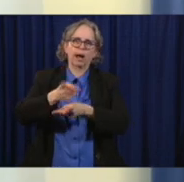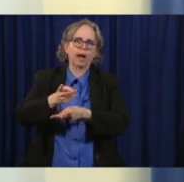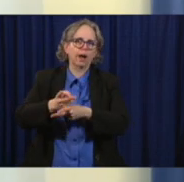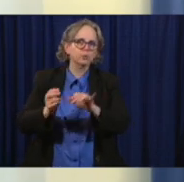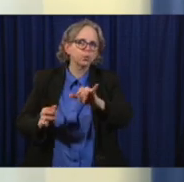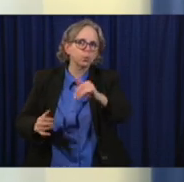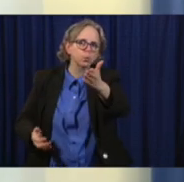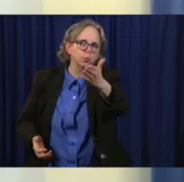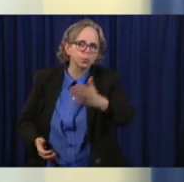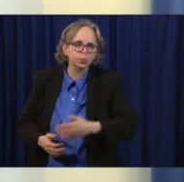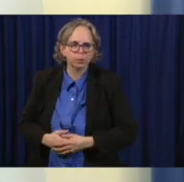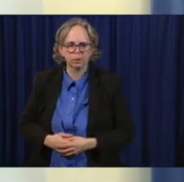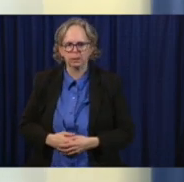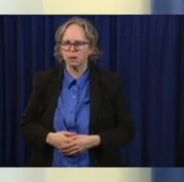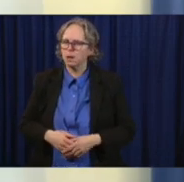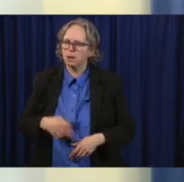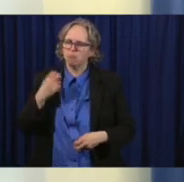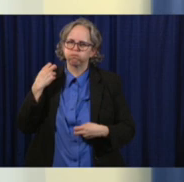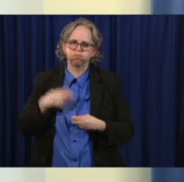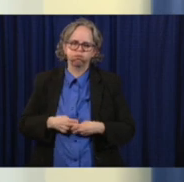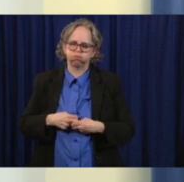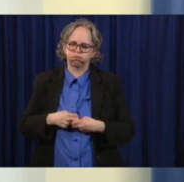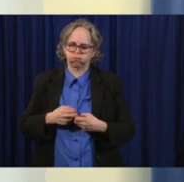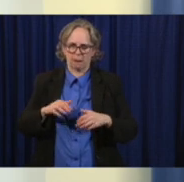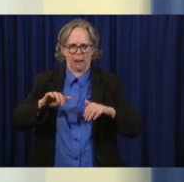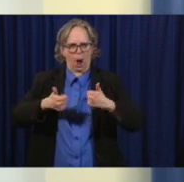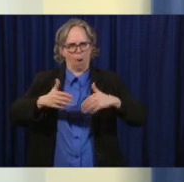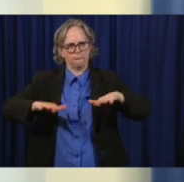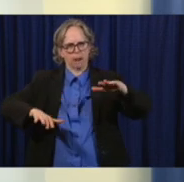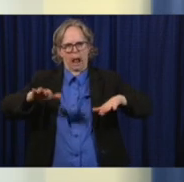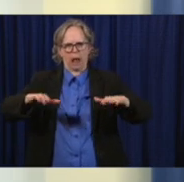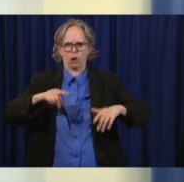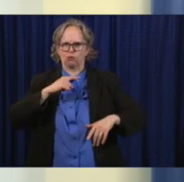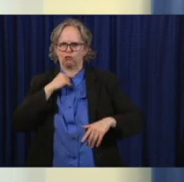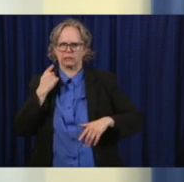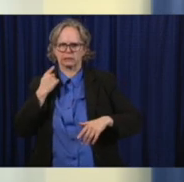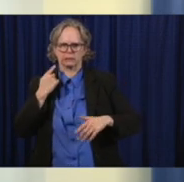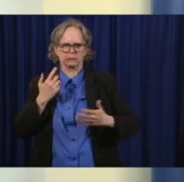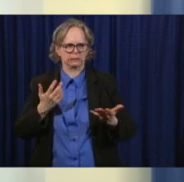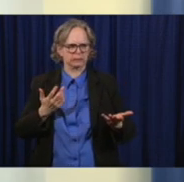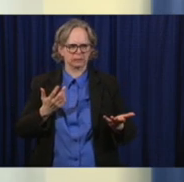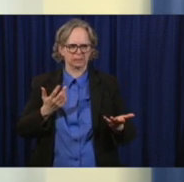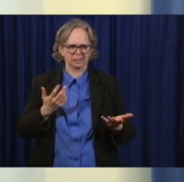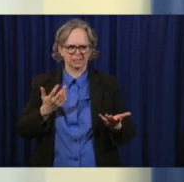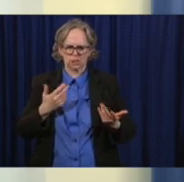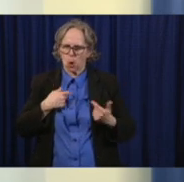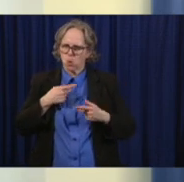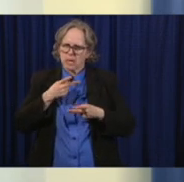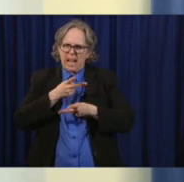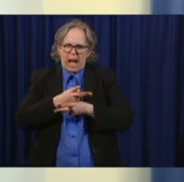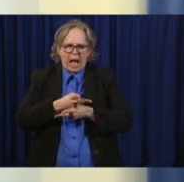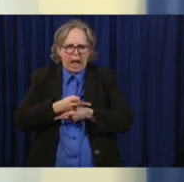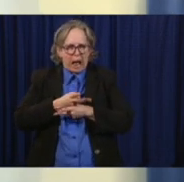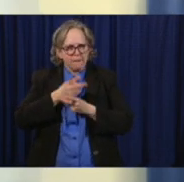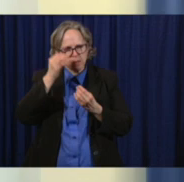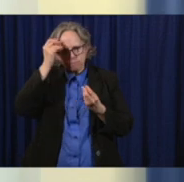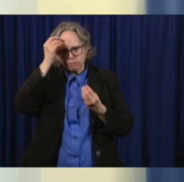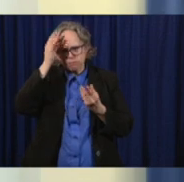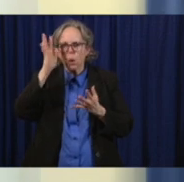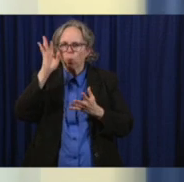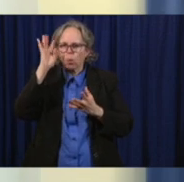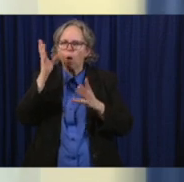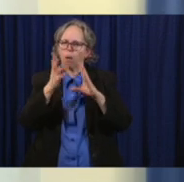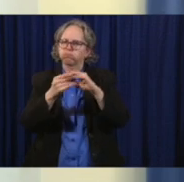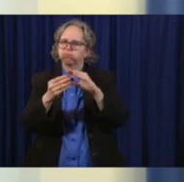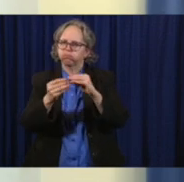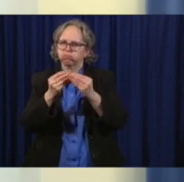weighing those risks. But I can tell you it's something we're looking at very closely, and we'll be sharing more information soon.